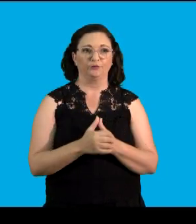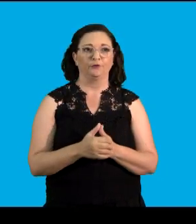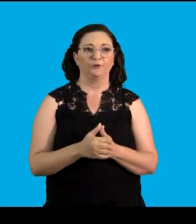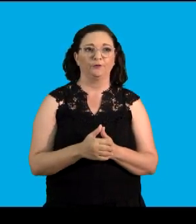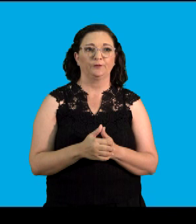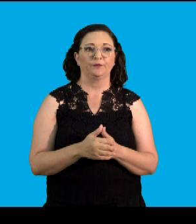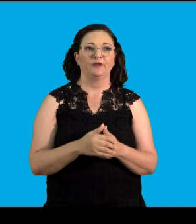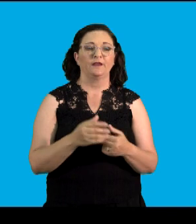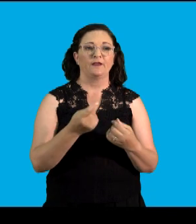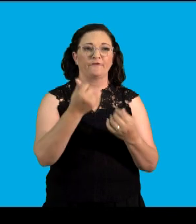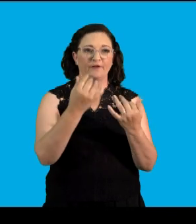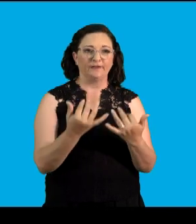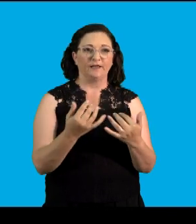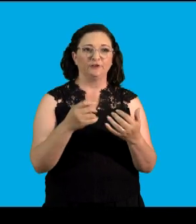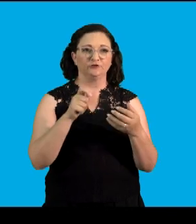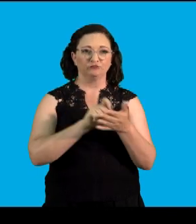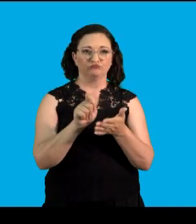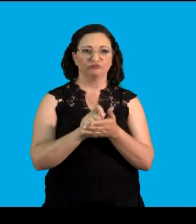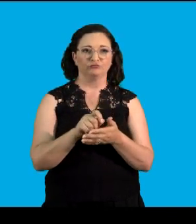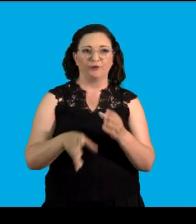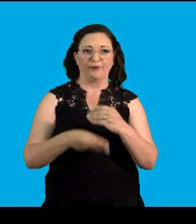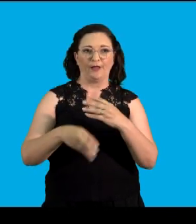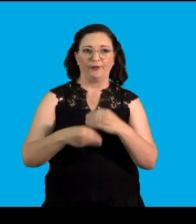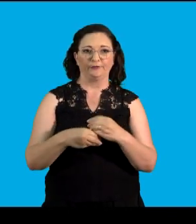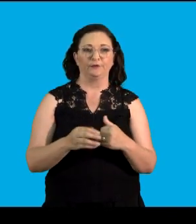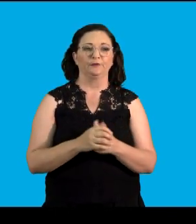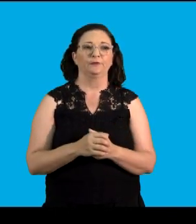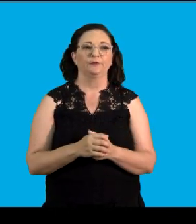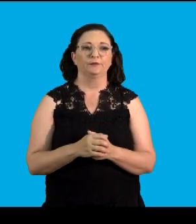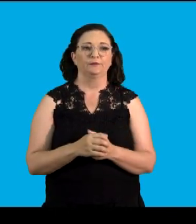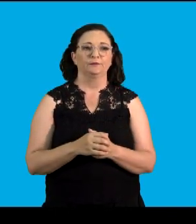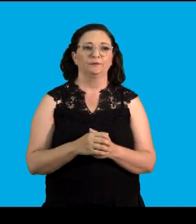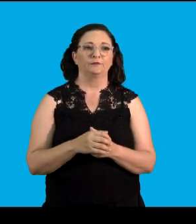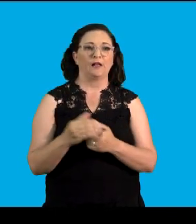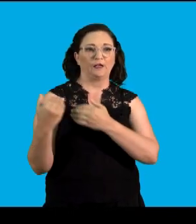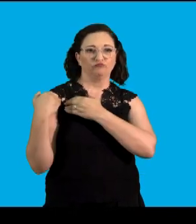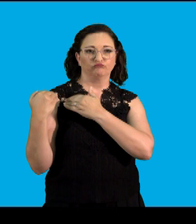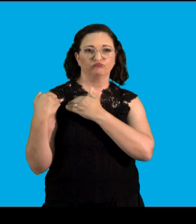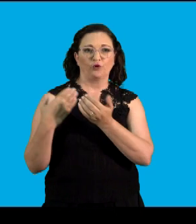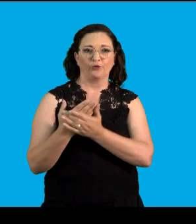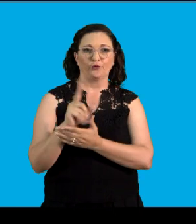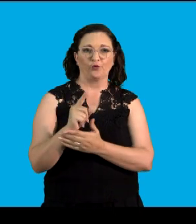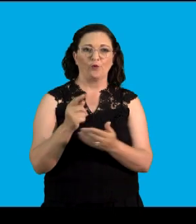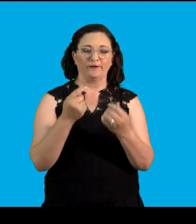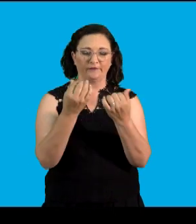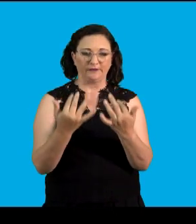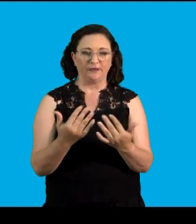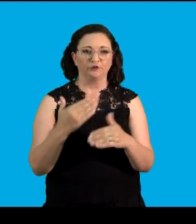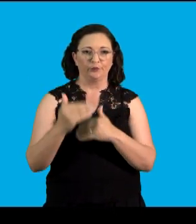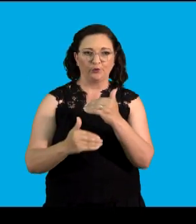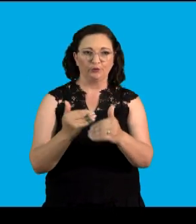Secondly, financial records to be kept up to date. Accountability through tight financial